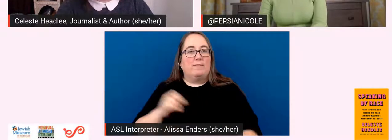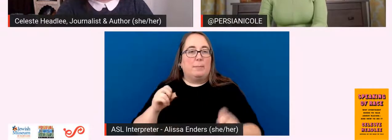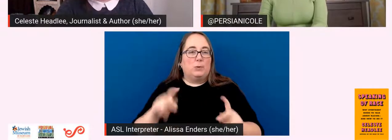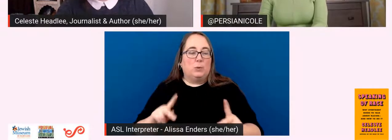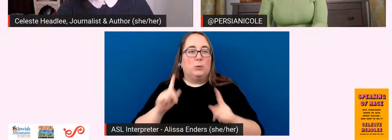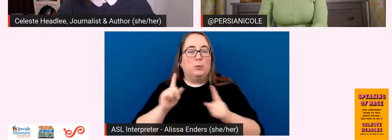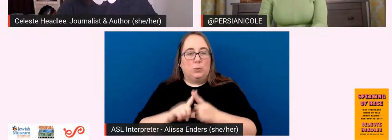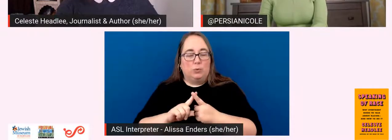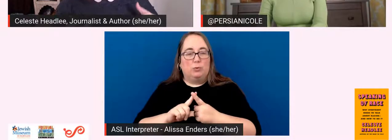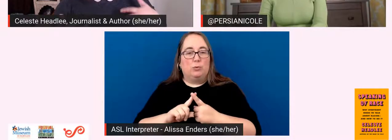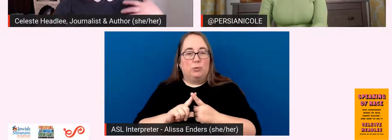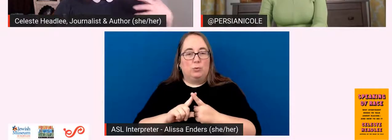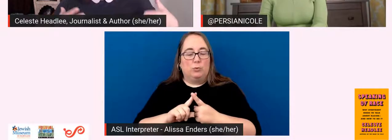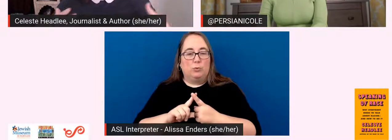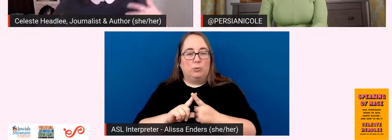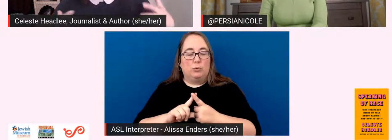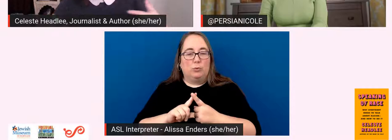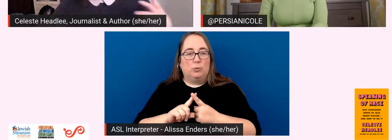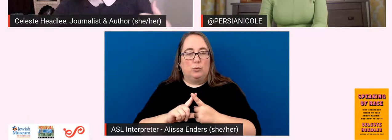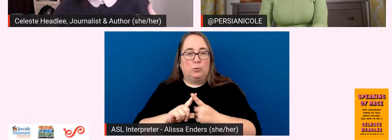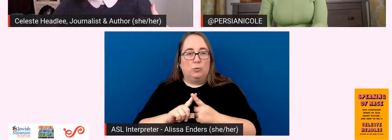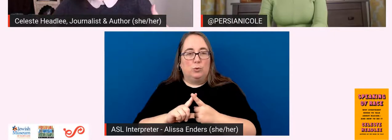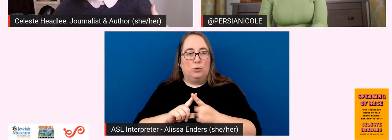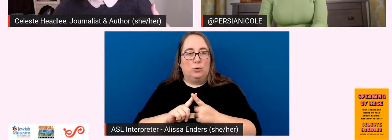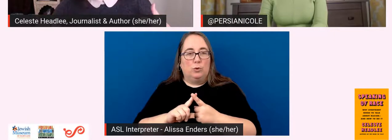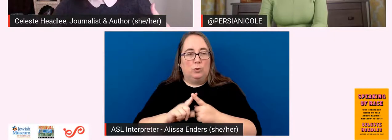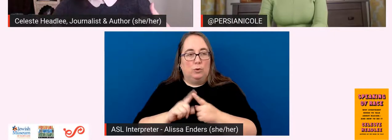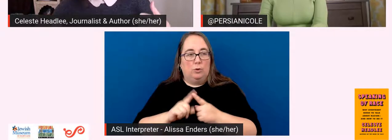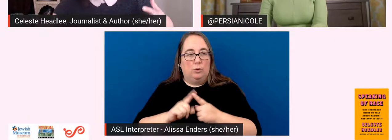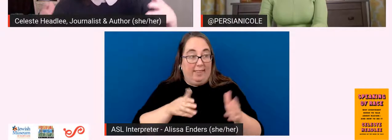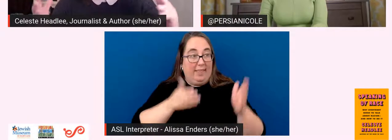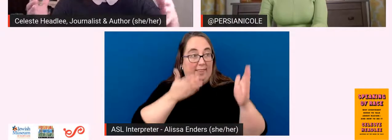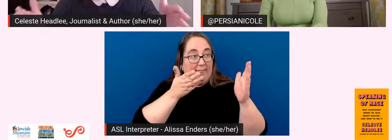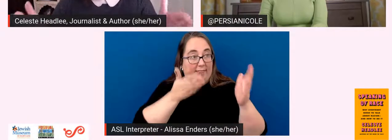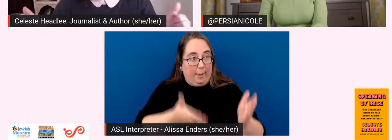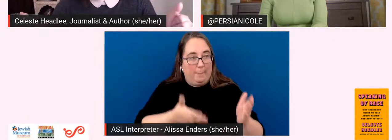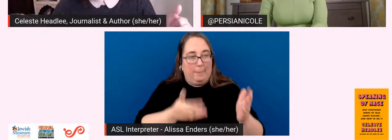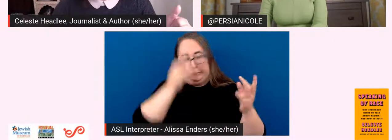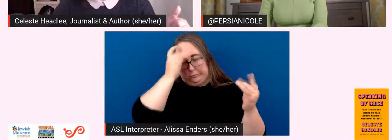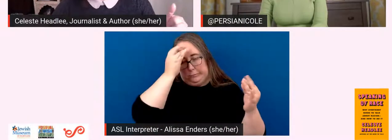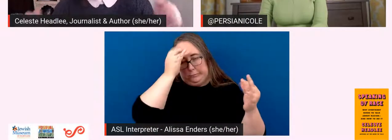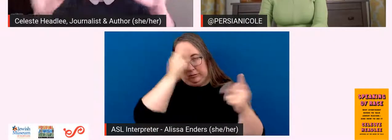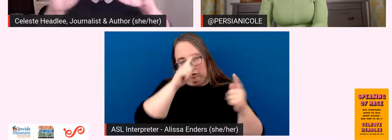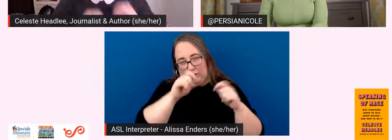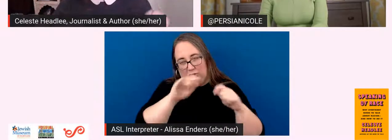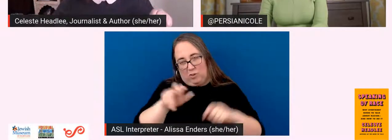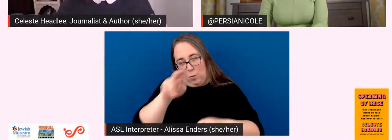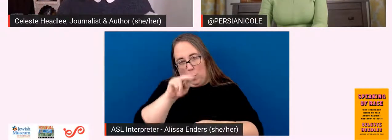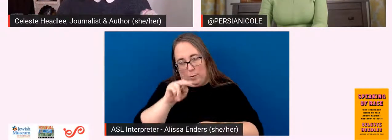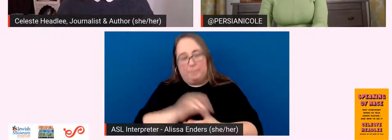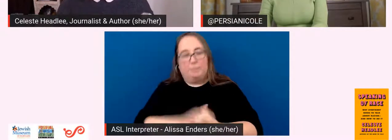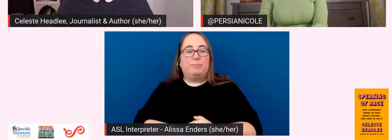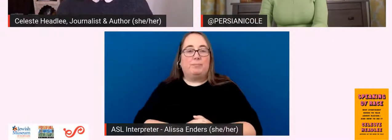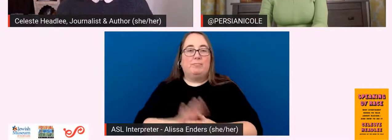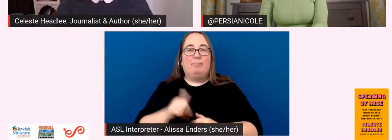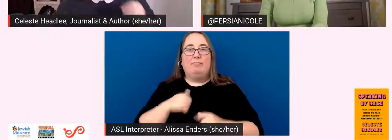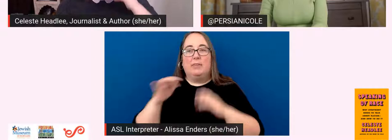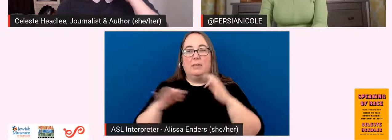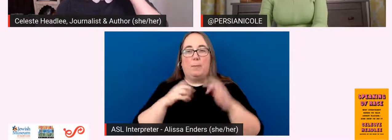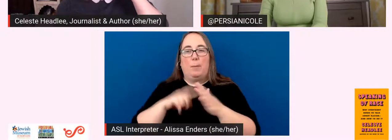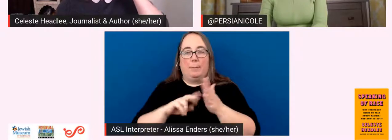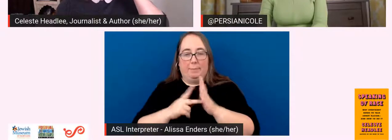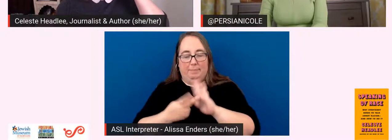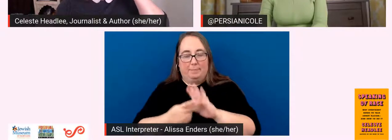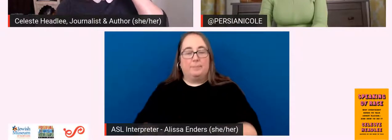to actually let them change their own mind. Let me explain exactly how this